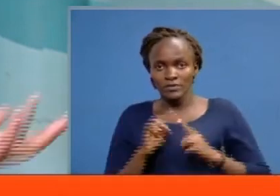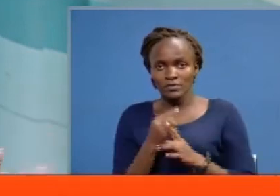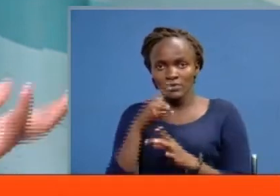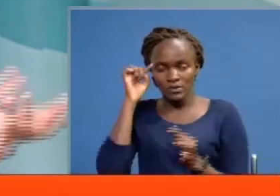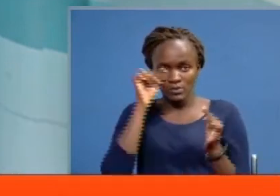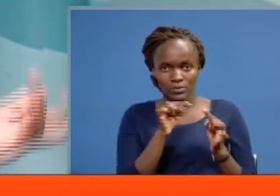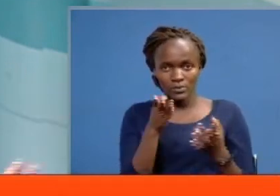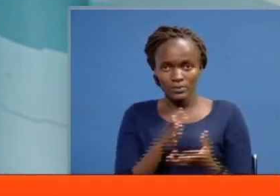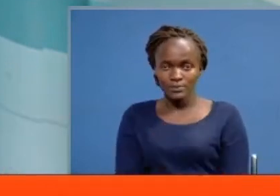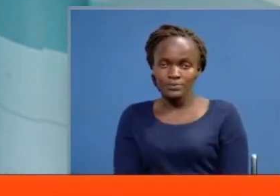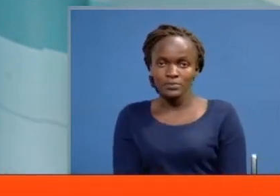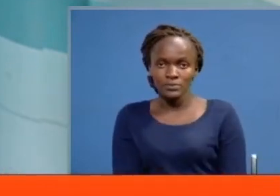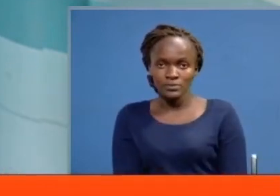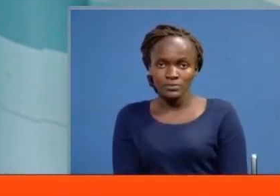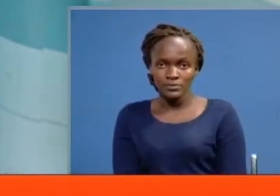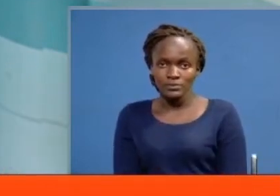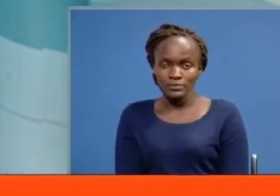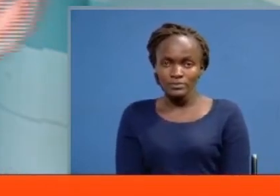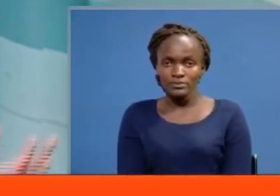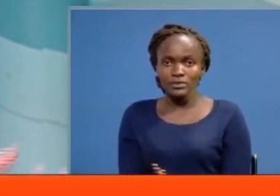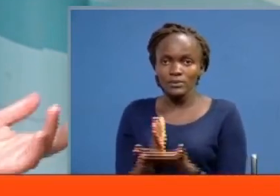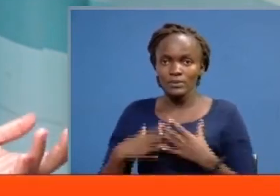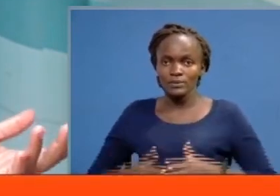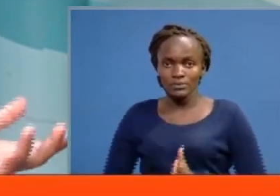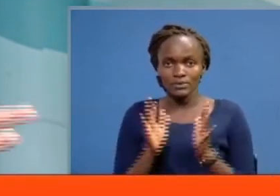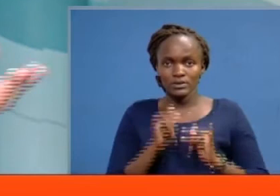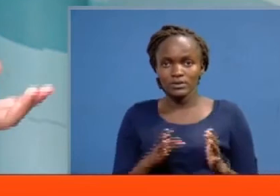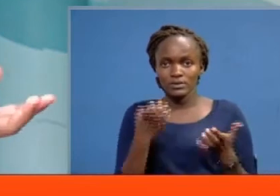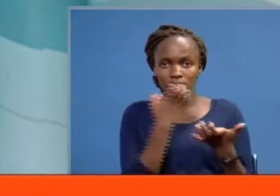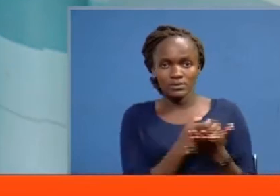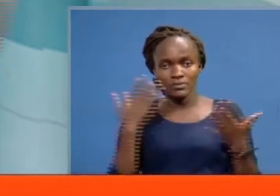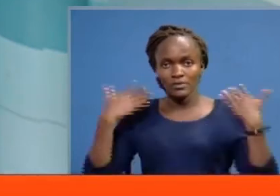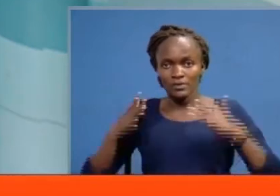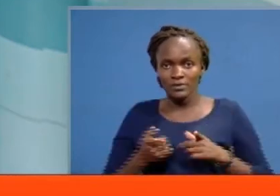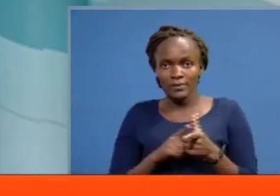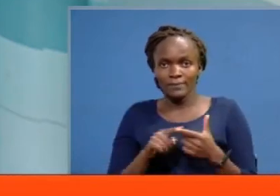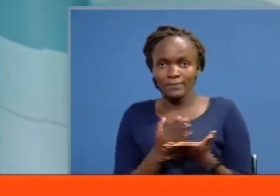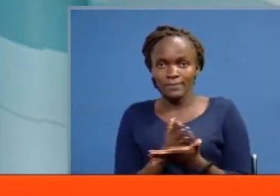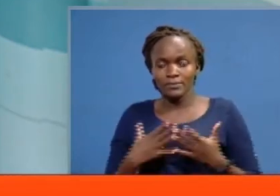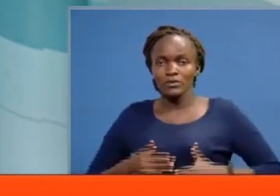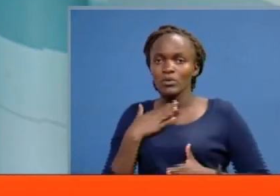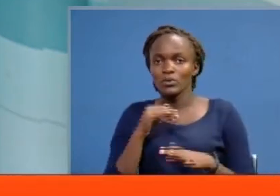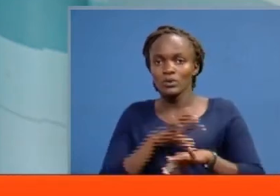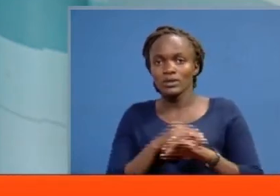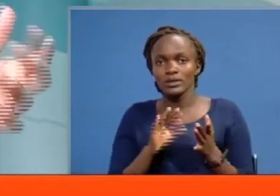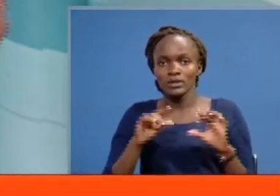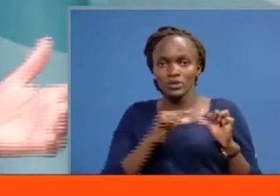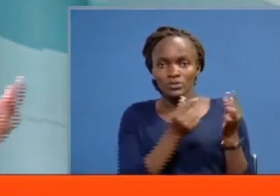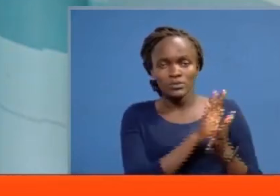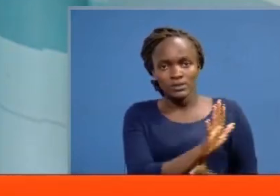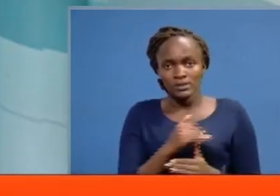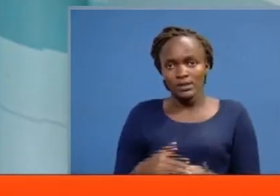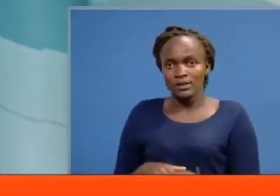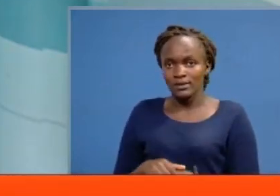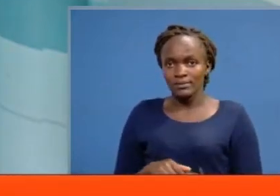different aspirations and purposes. Other people want to be employed forever, while others want to start their own companies, Based on what you want